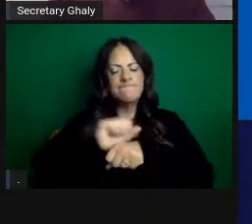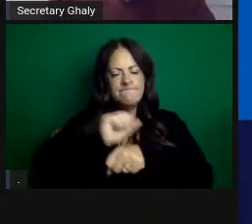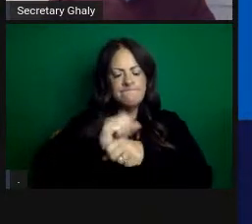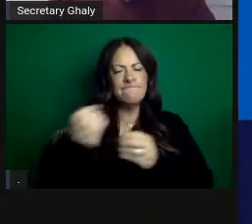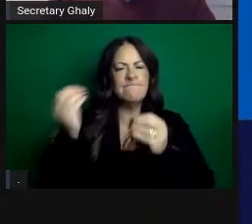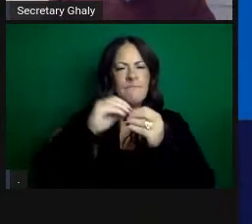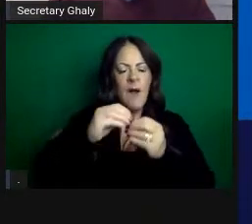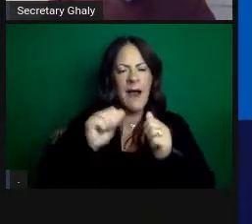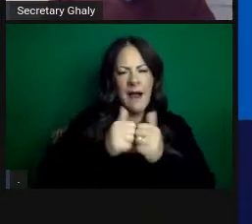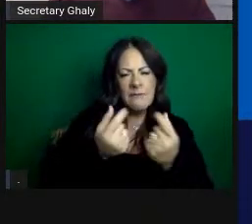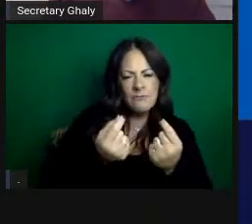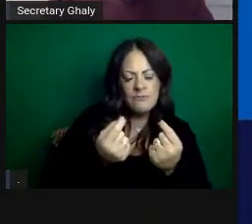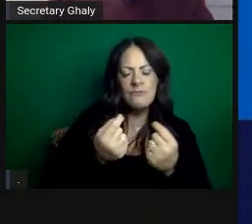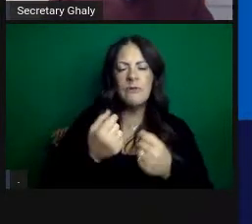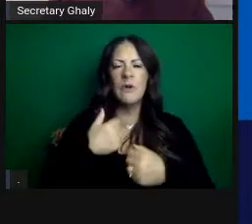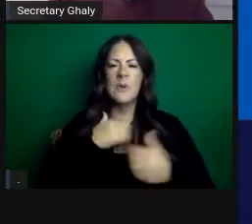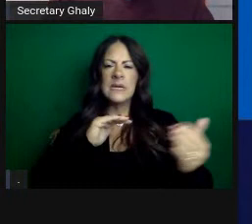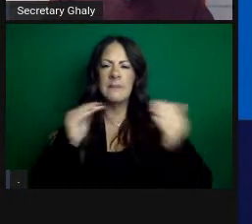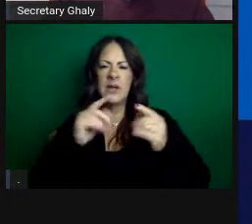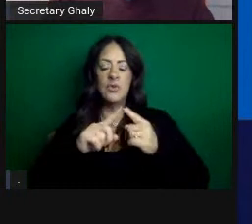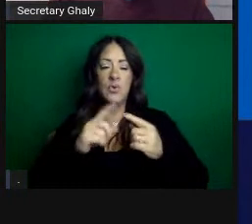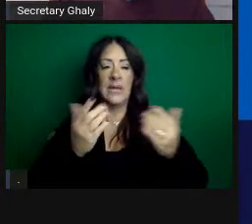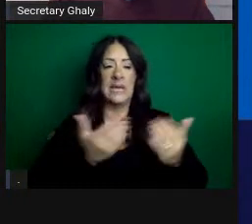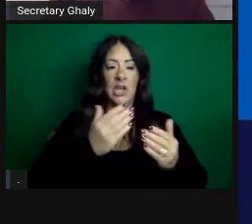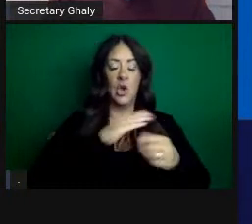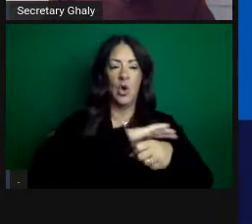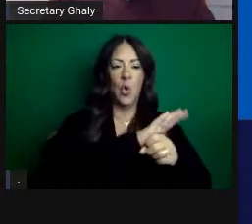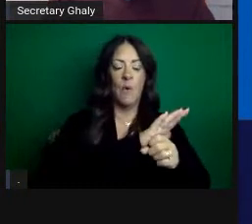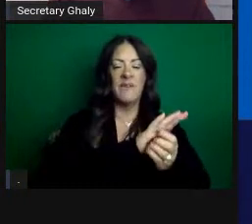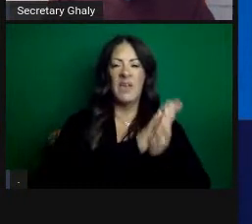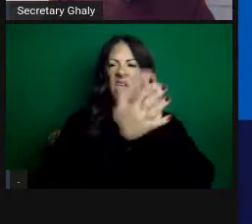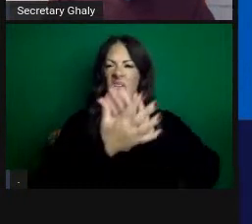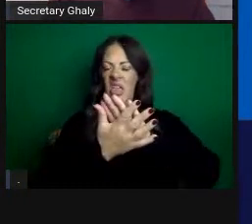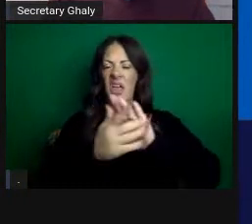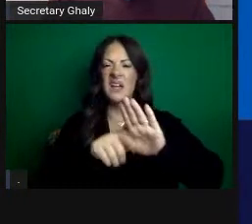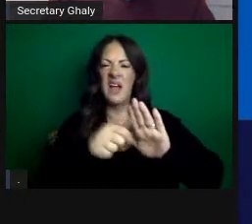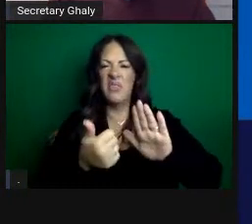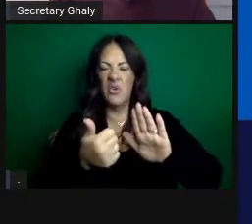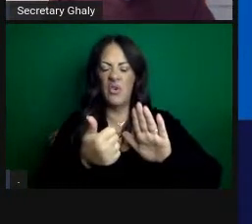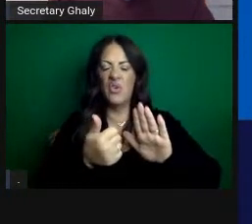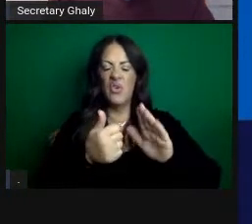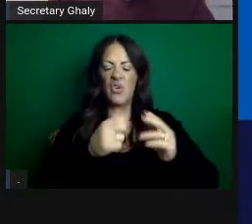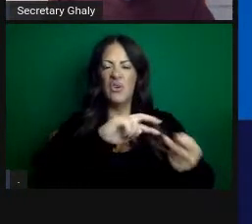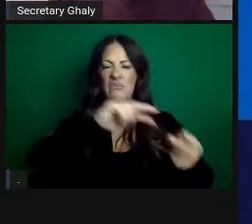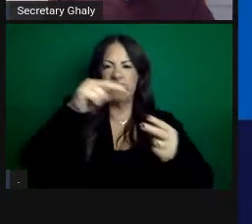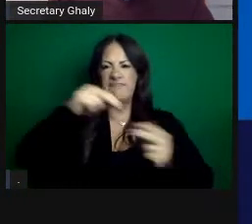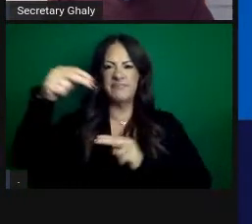watching the West Coast variant that we talked about a few weeks ago. Here we're seeing